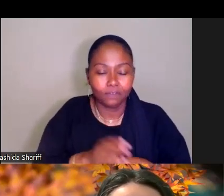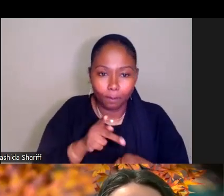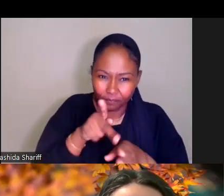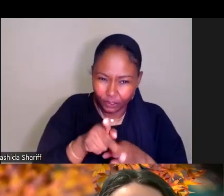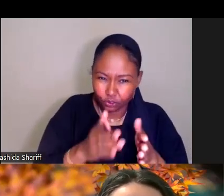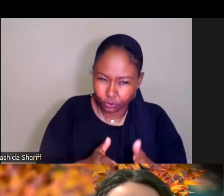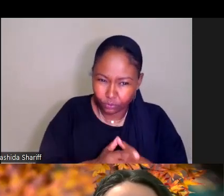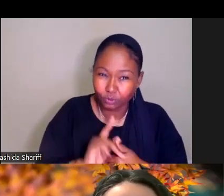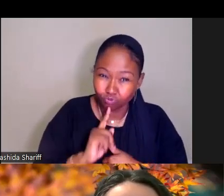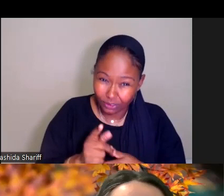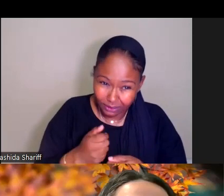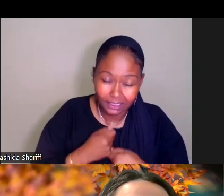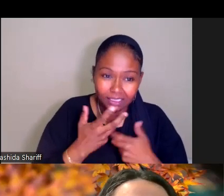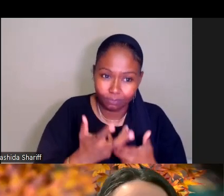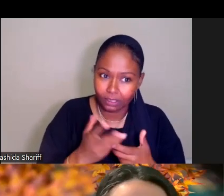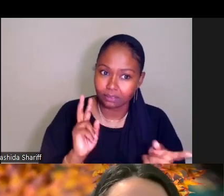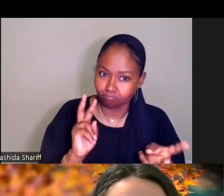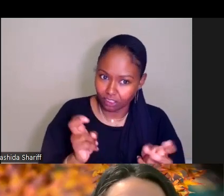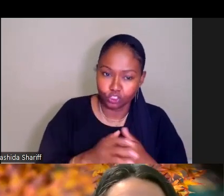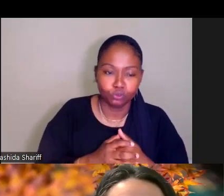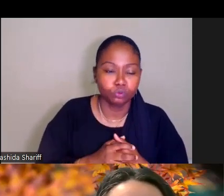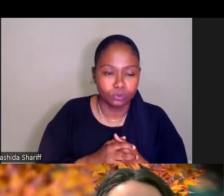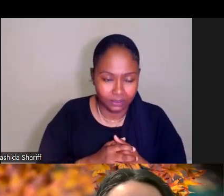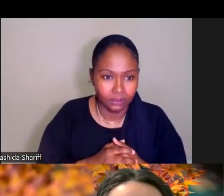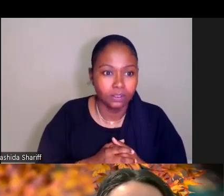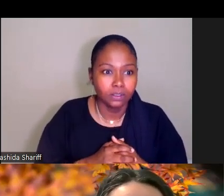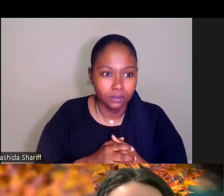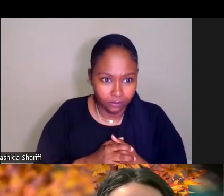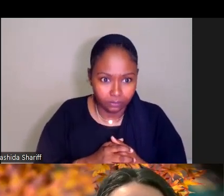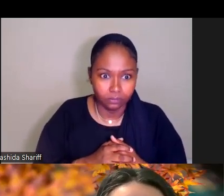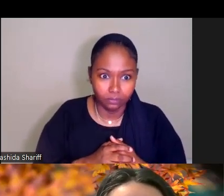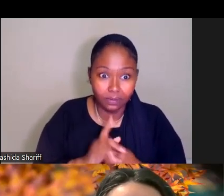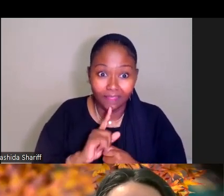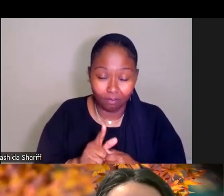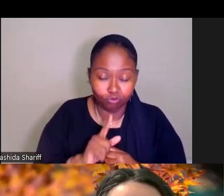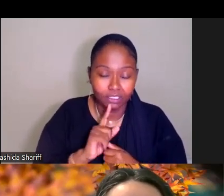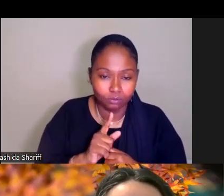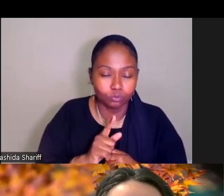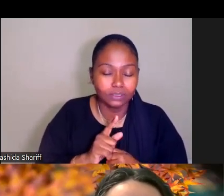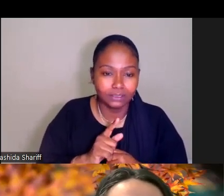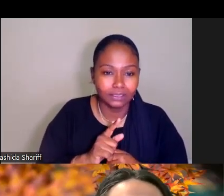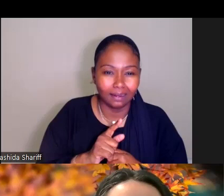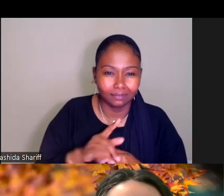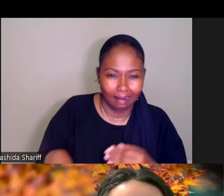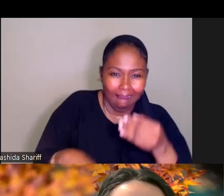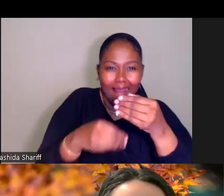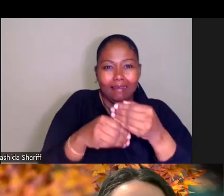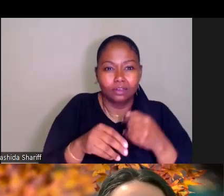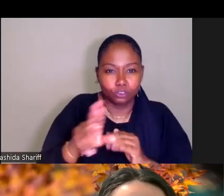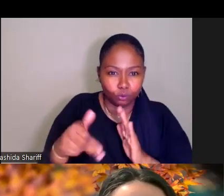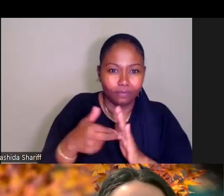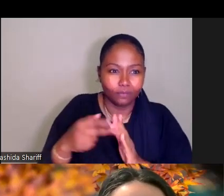was expressed as an issue, and an increase in referrals resulting in high caseloads for the public guardian